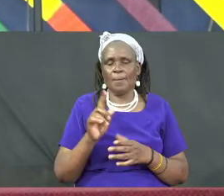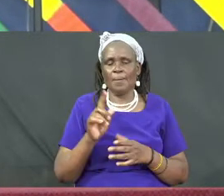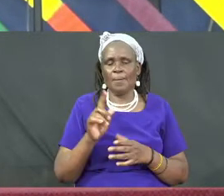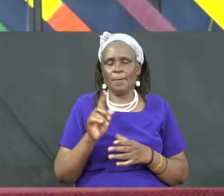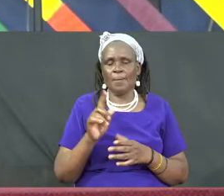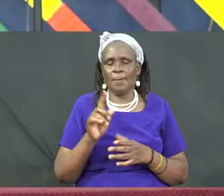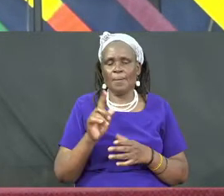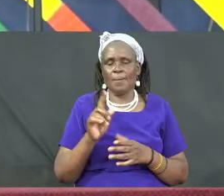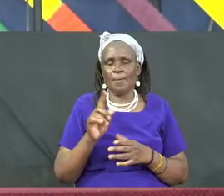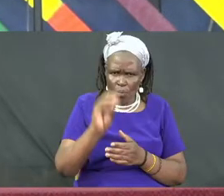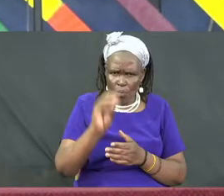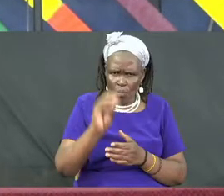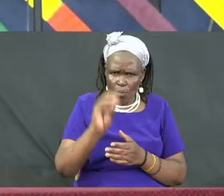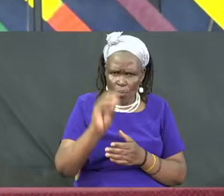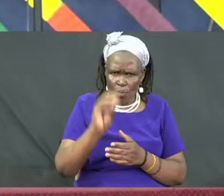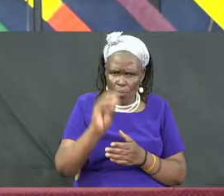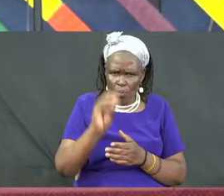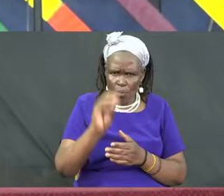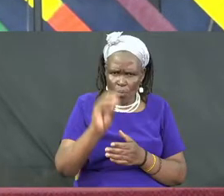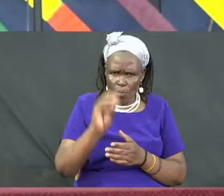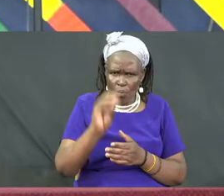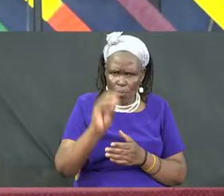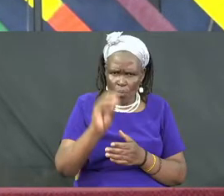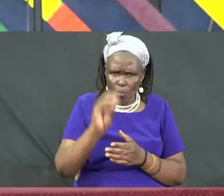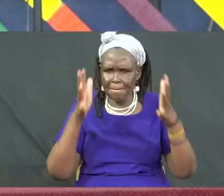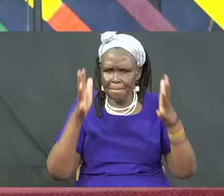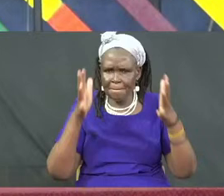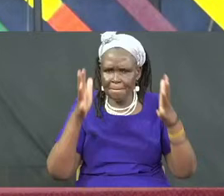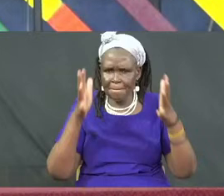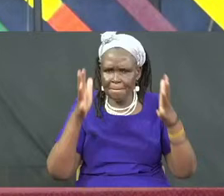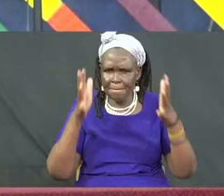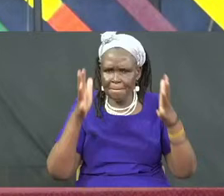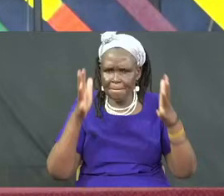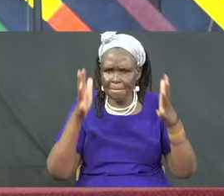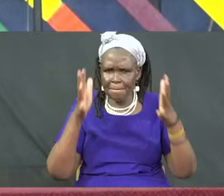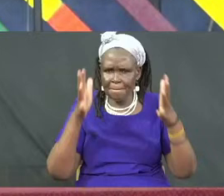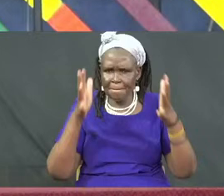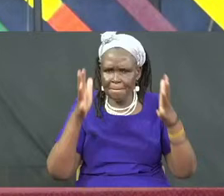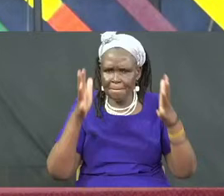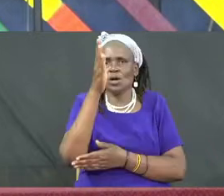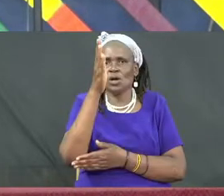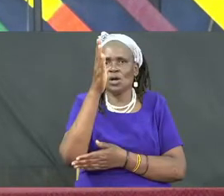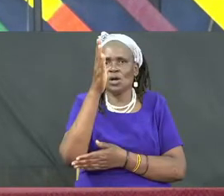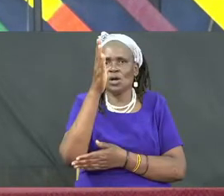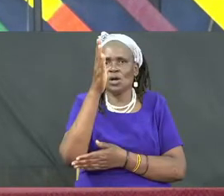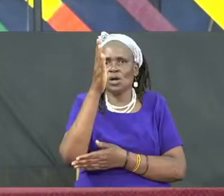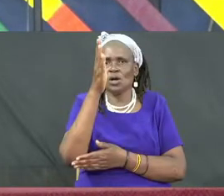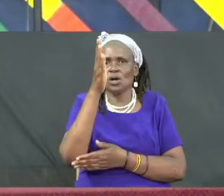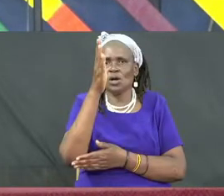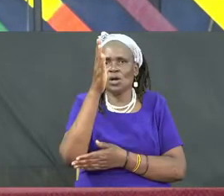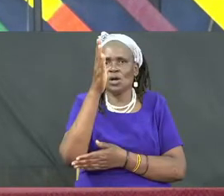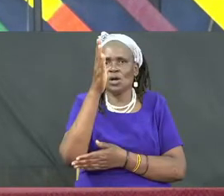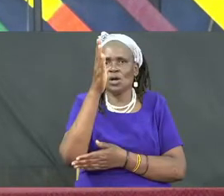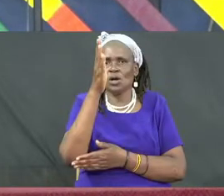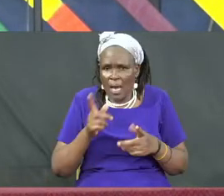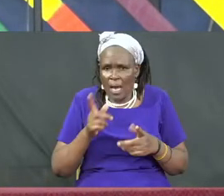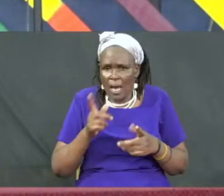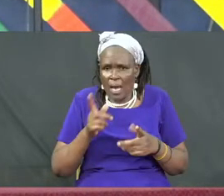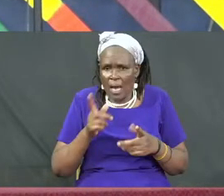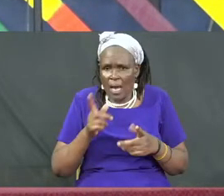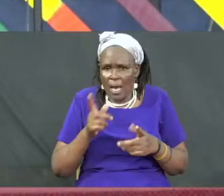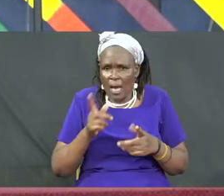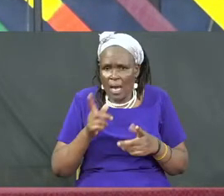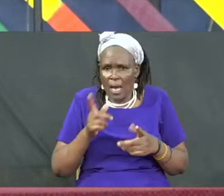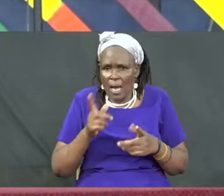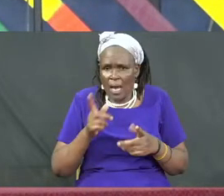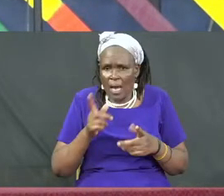a magnificent temple for this particular god. I have never been there, but from the little reading I have read, I